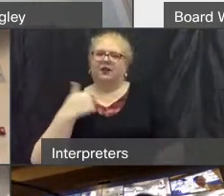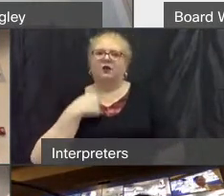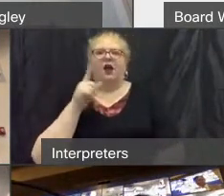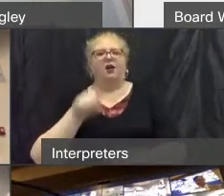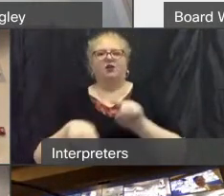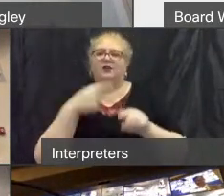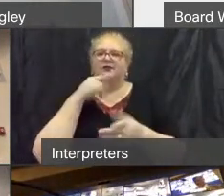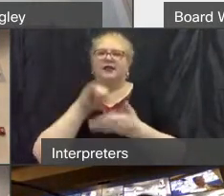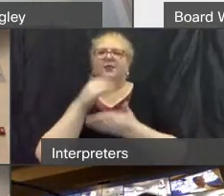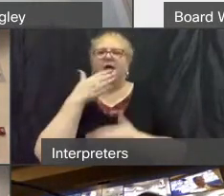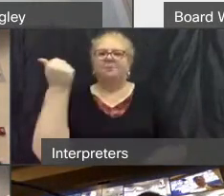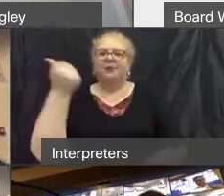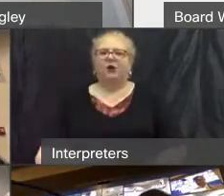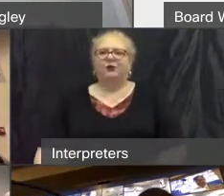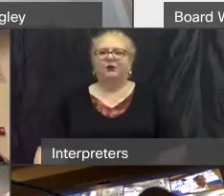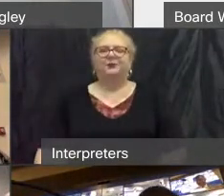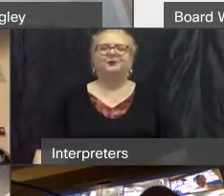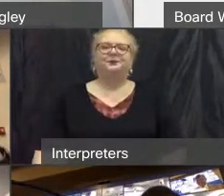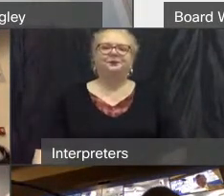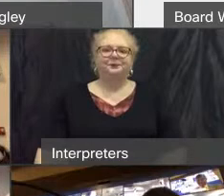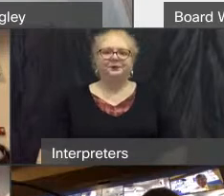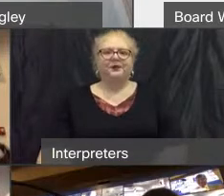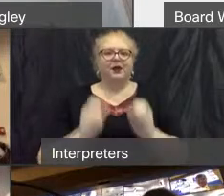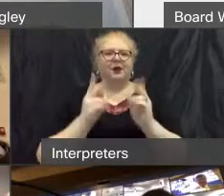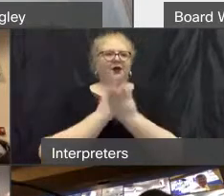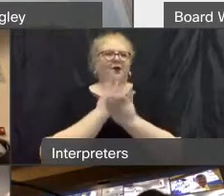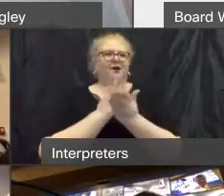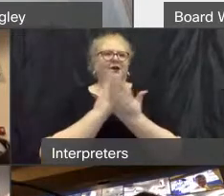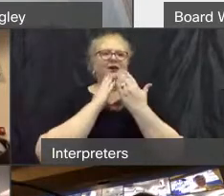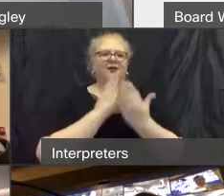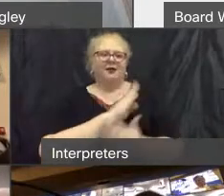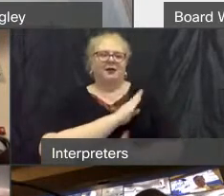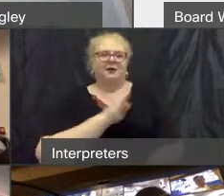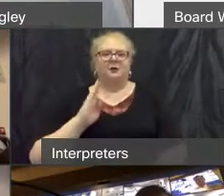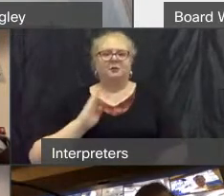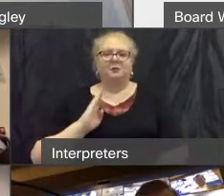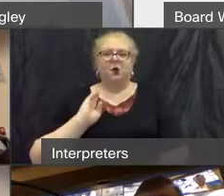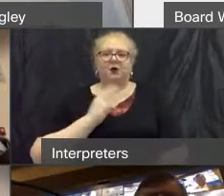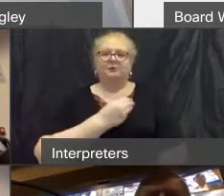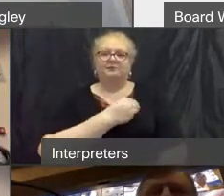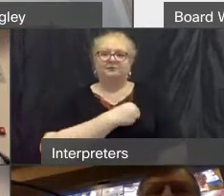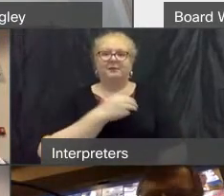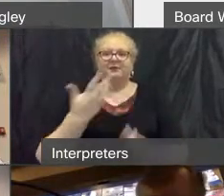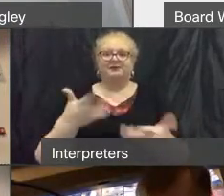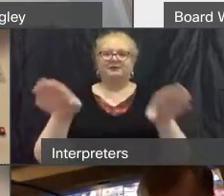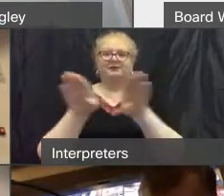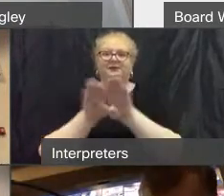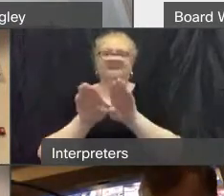All right. Thank you, members of the board. This meeting is now adjourned.